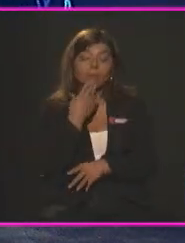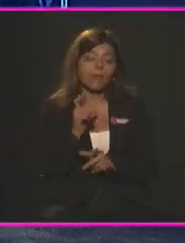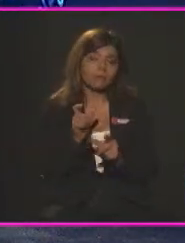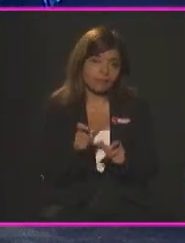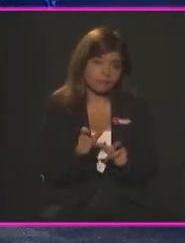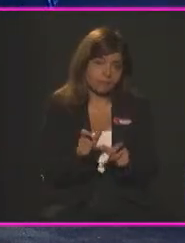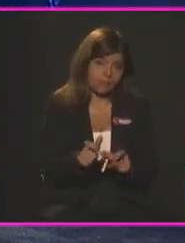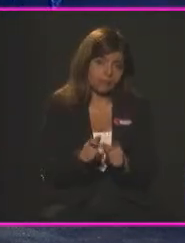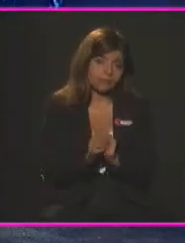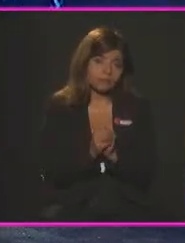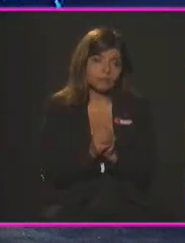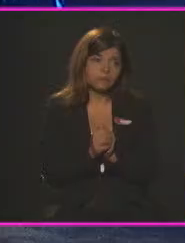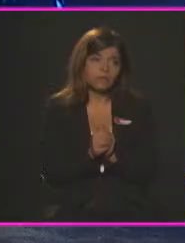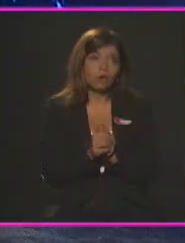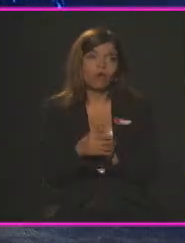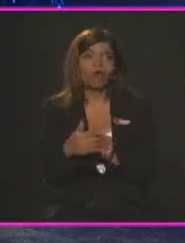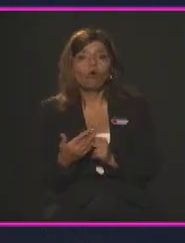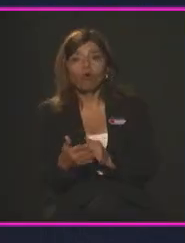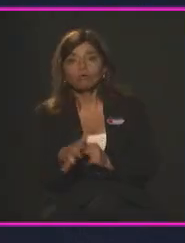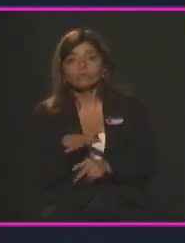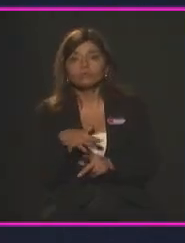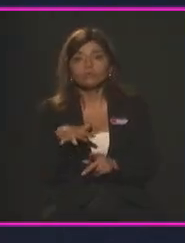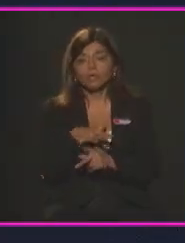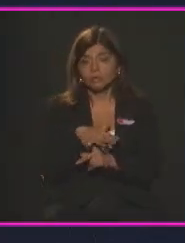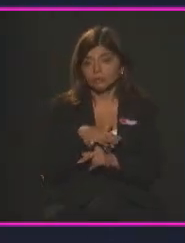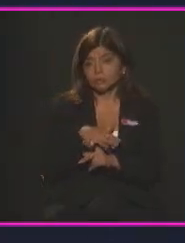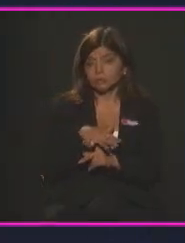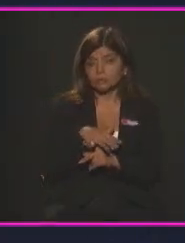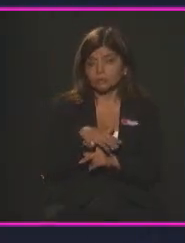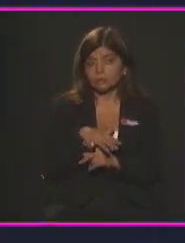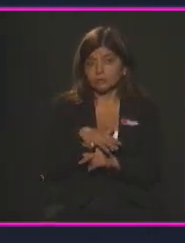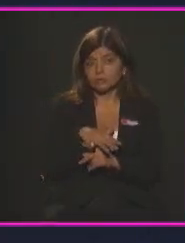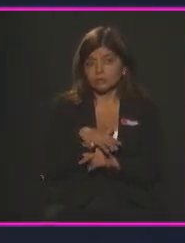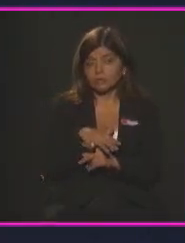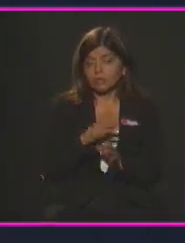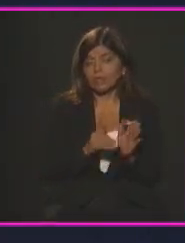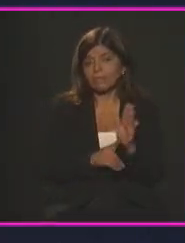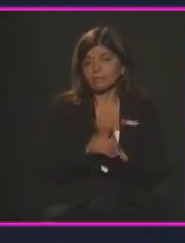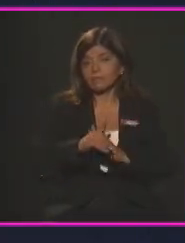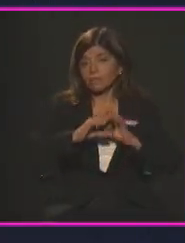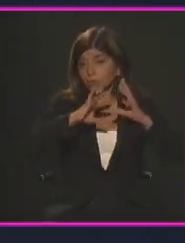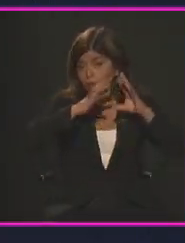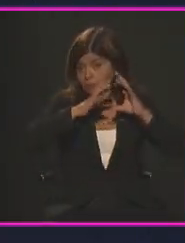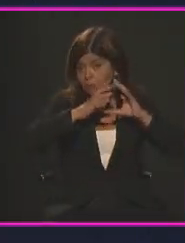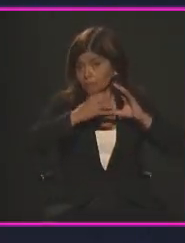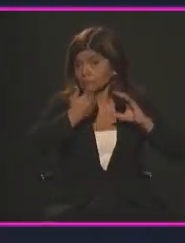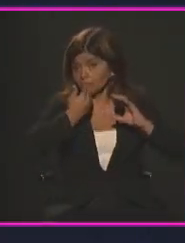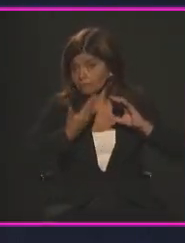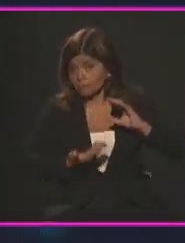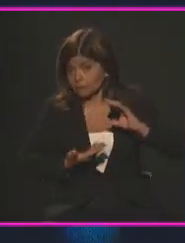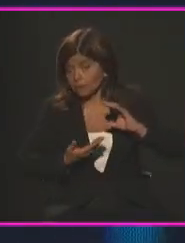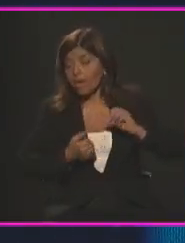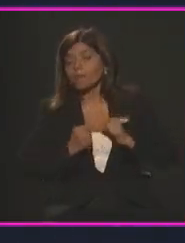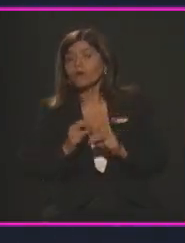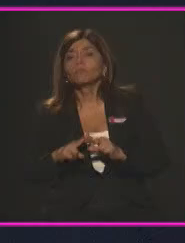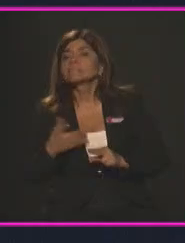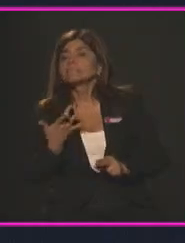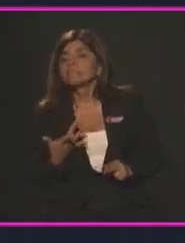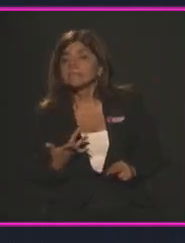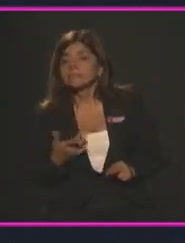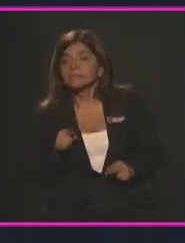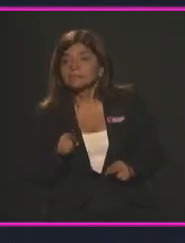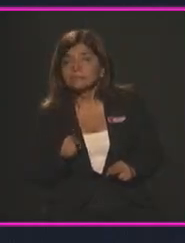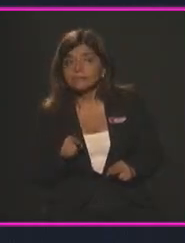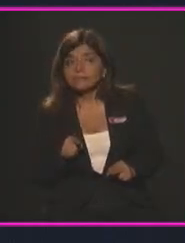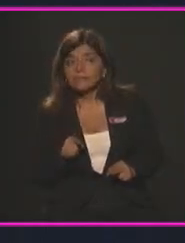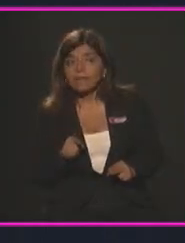and neurodevelopmental conditions. So you might think the microbiome is so complex in what we can do. And in the American Gut Project, we